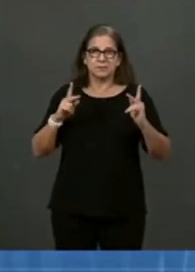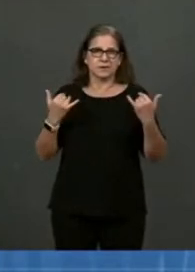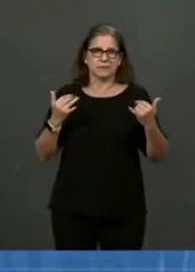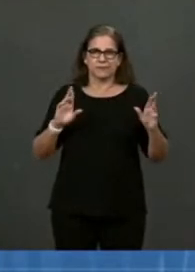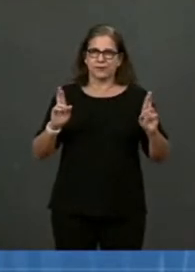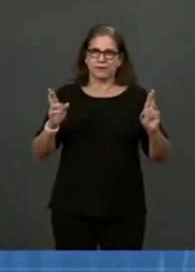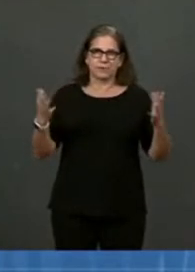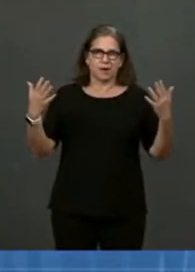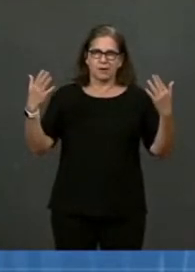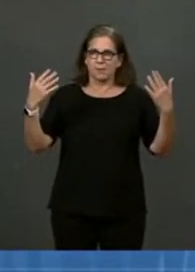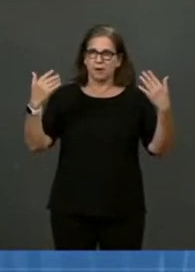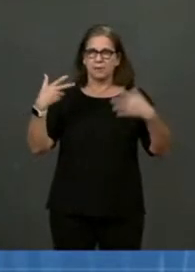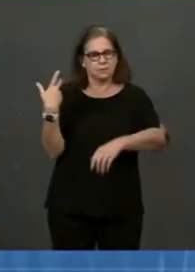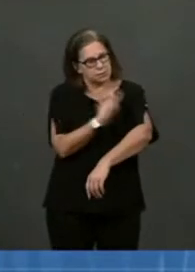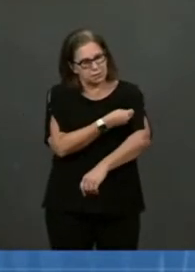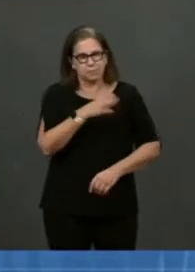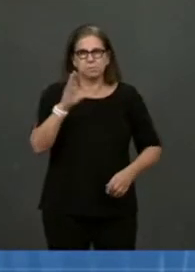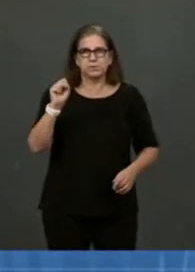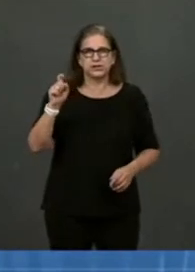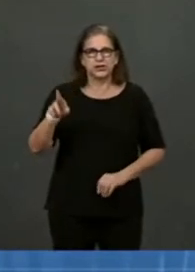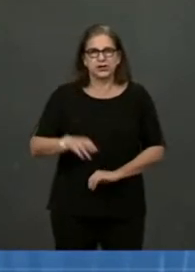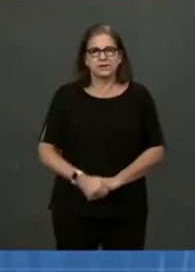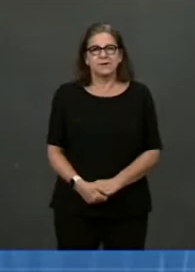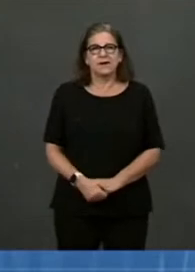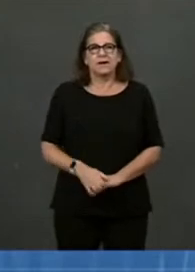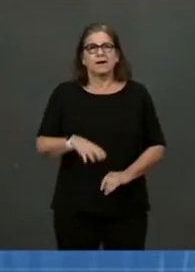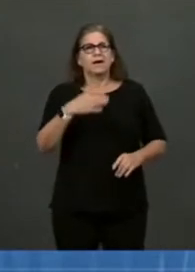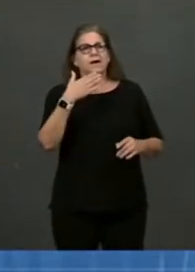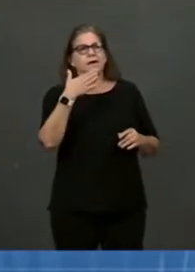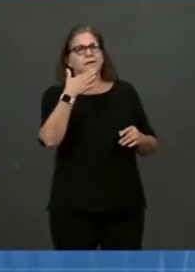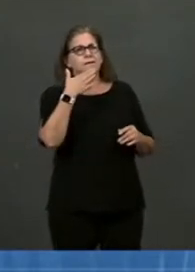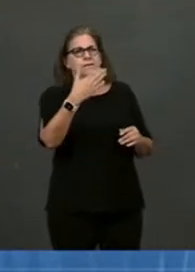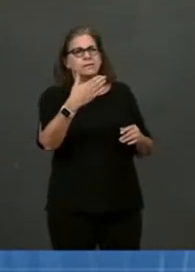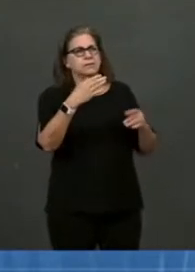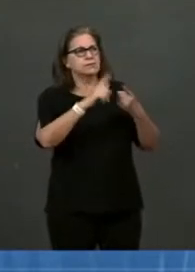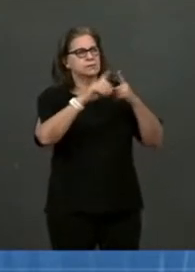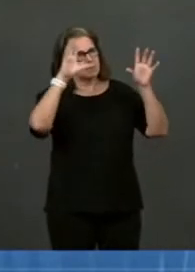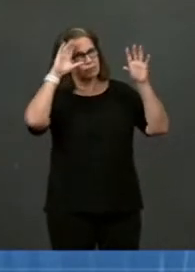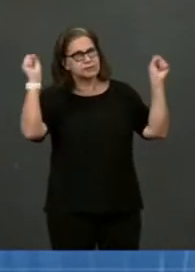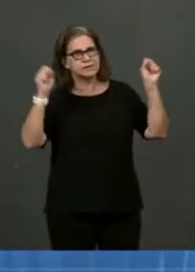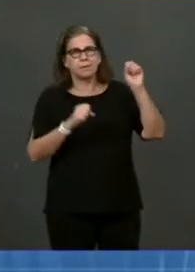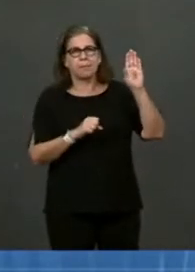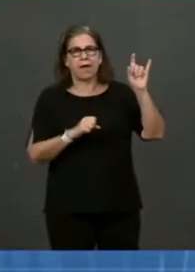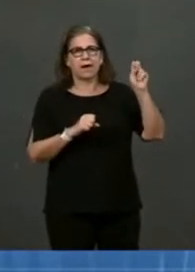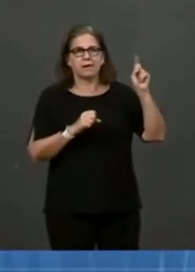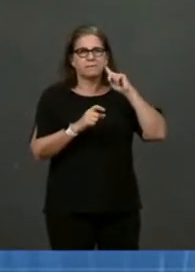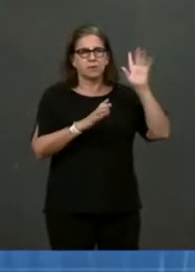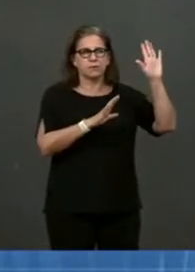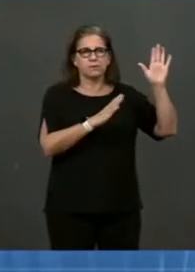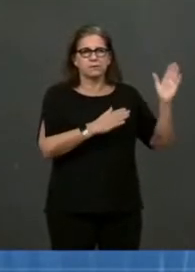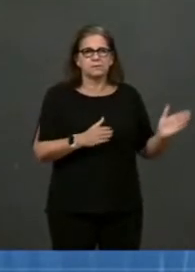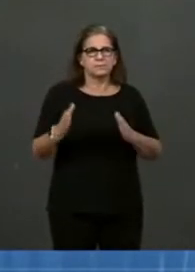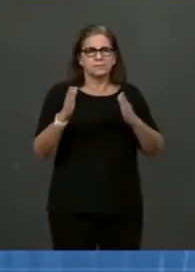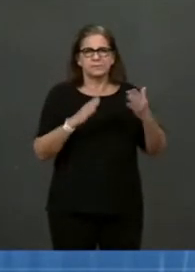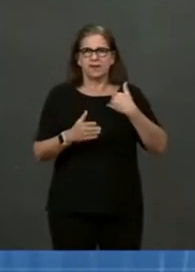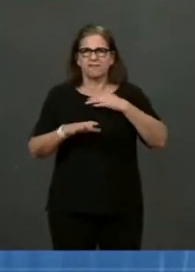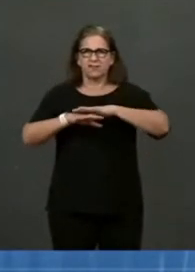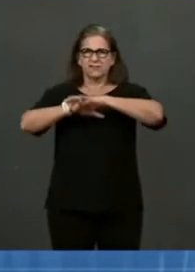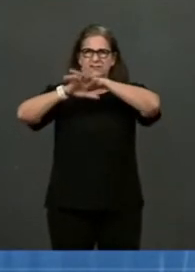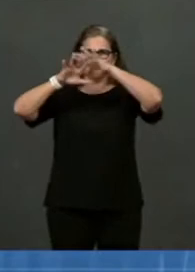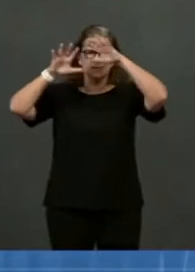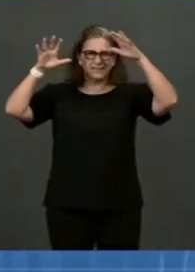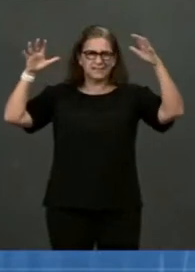Thanks to the president's aggressive actions, we have ample supply of all three vaccines, Pfizer, Moderna, and J&J. And